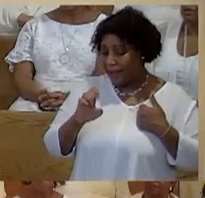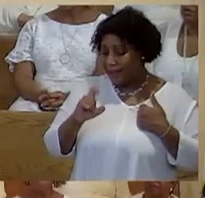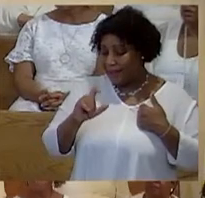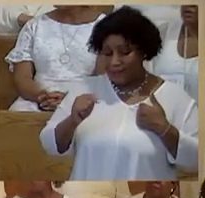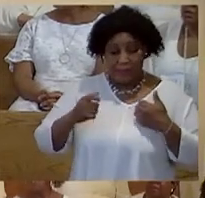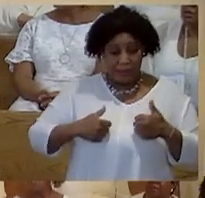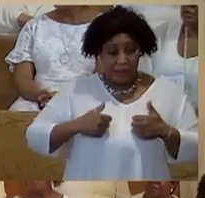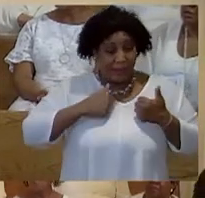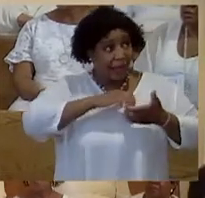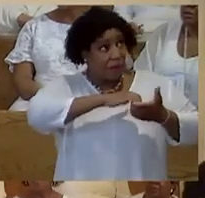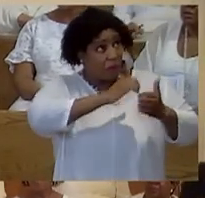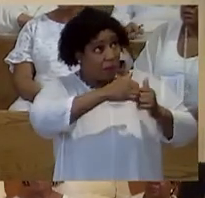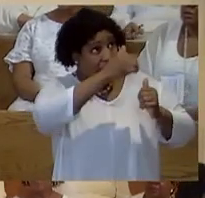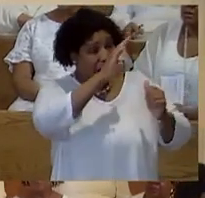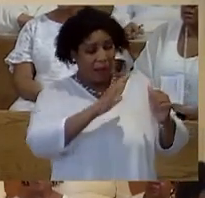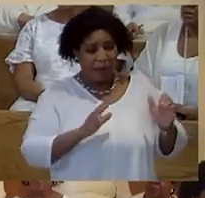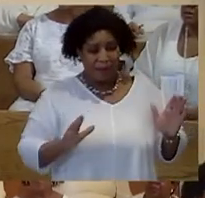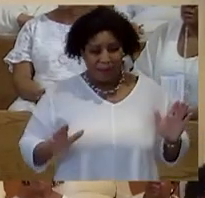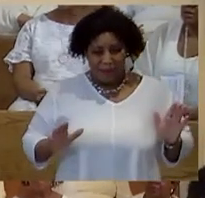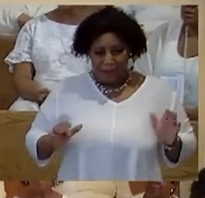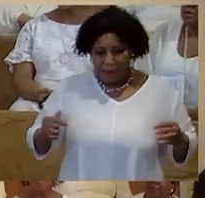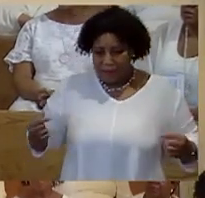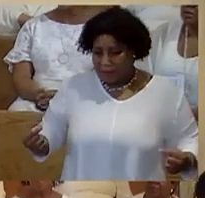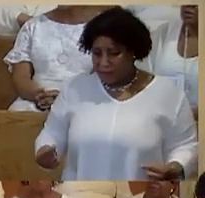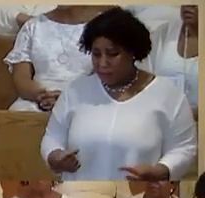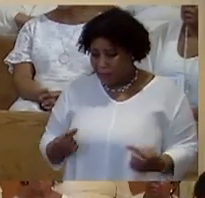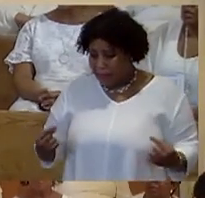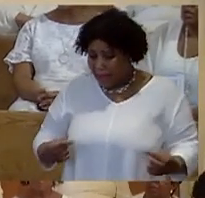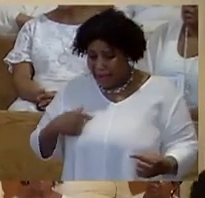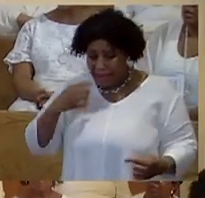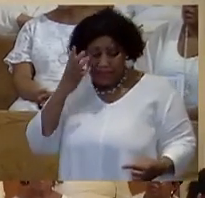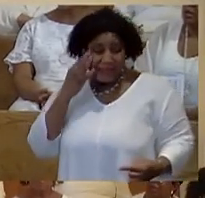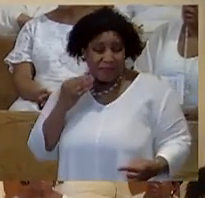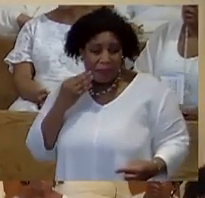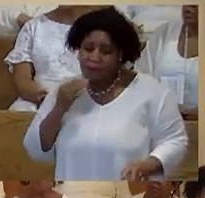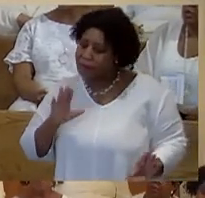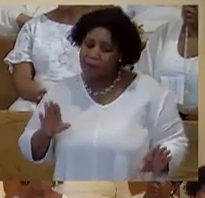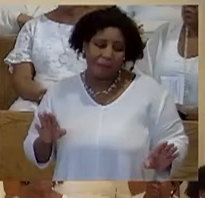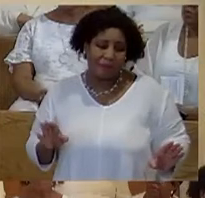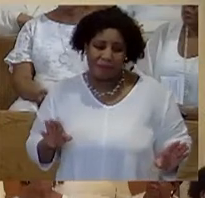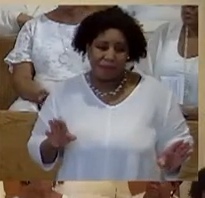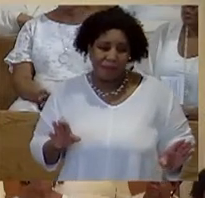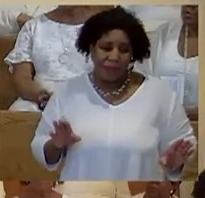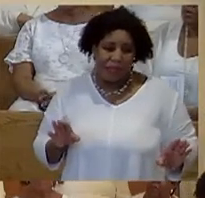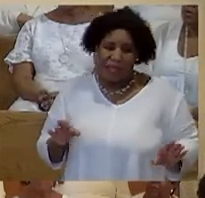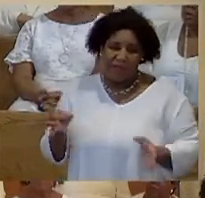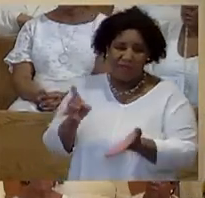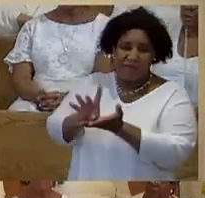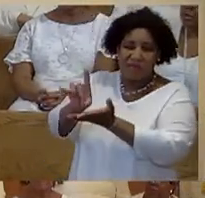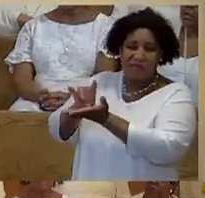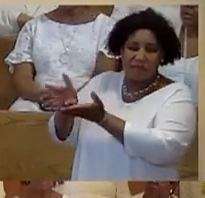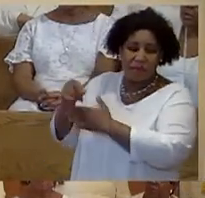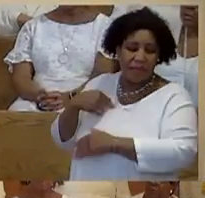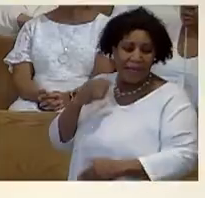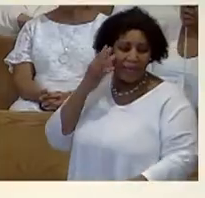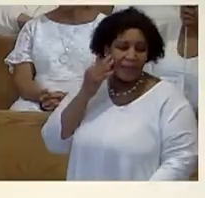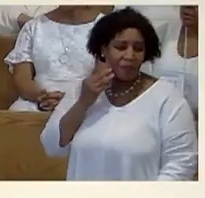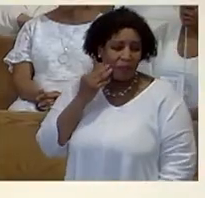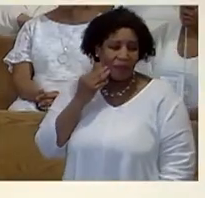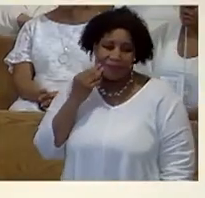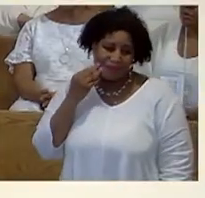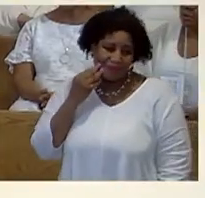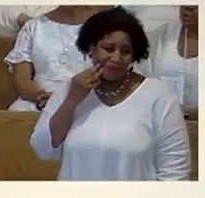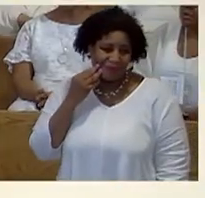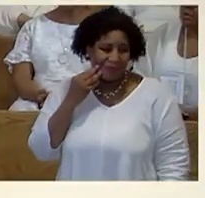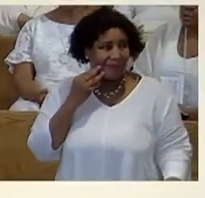I don't have to worry about the pain I go through and the rejection I experience, because I realize there's